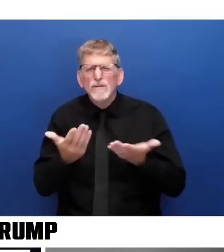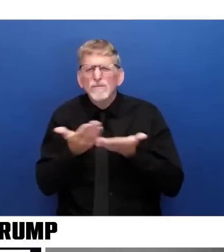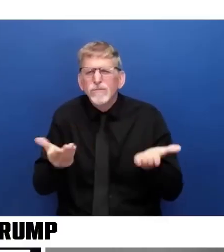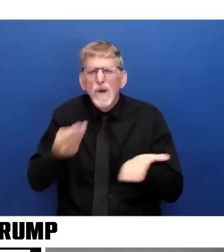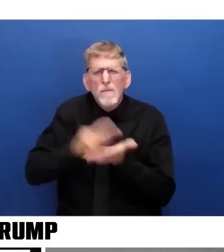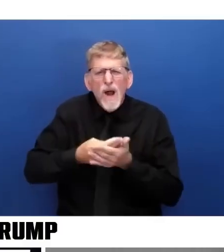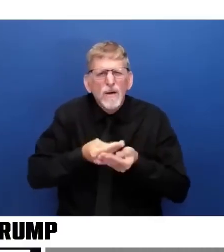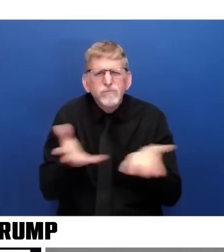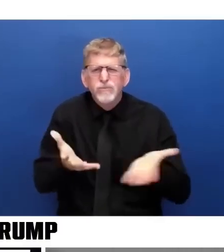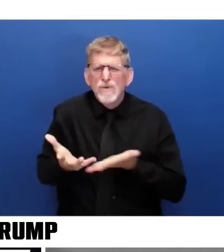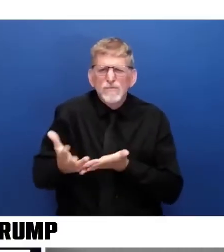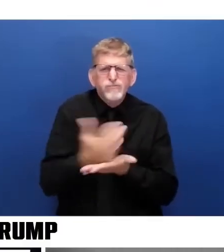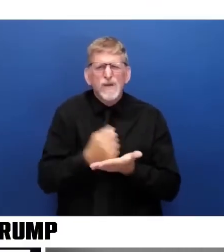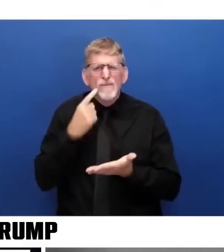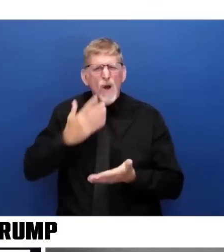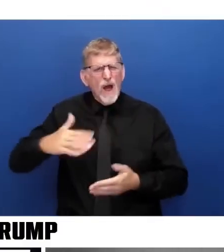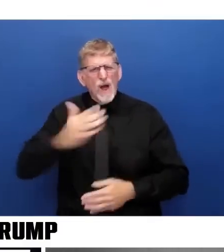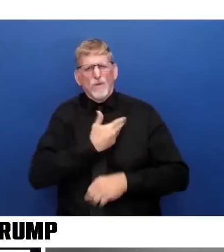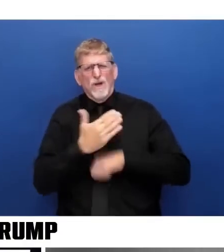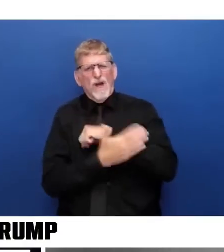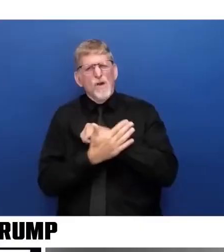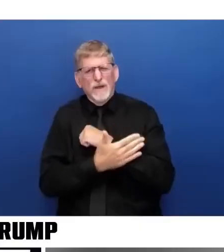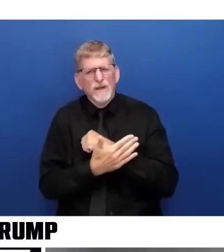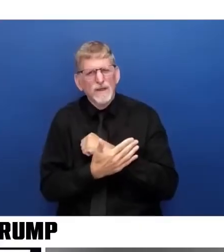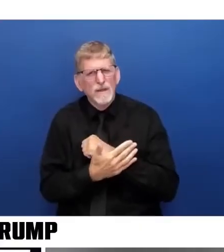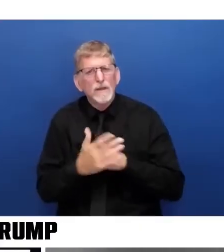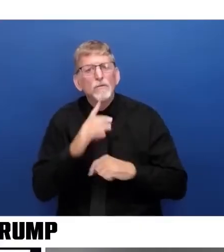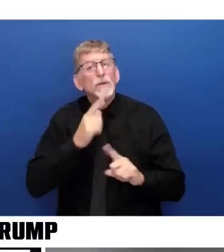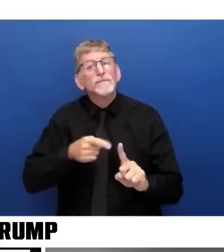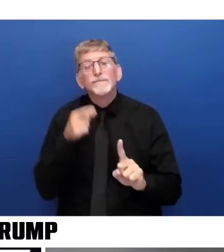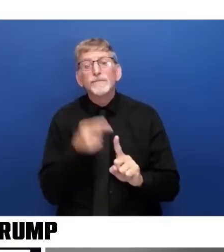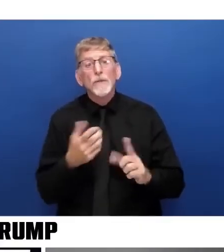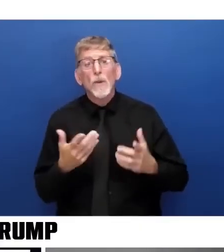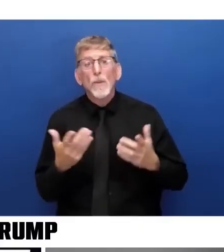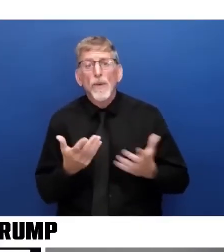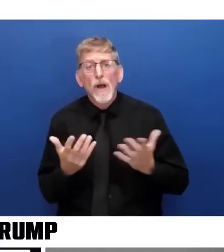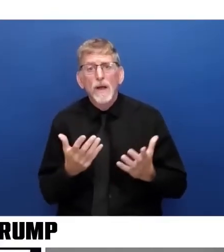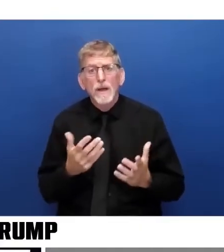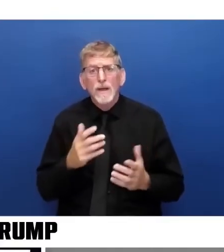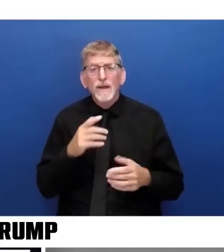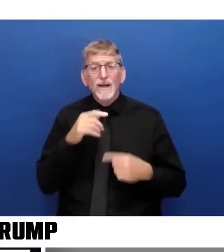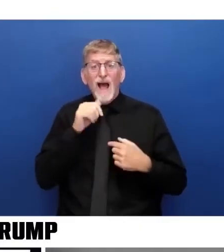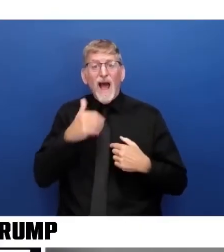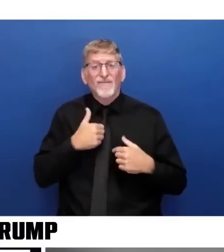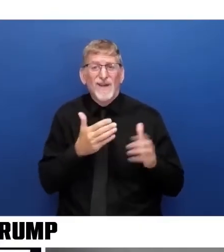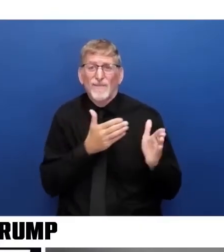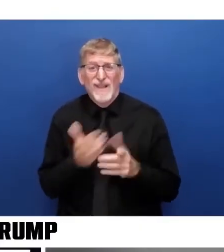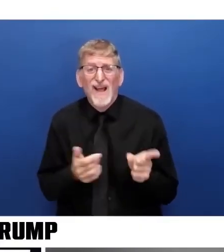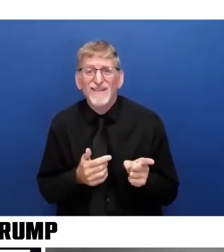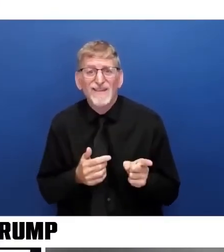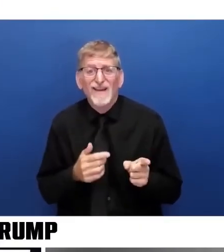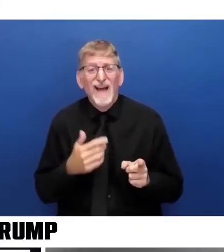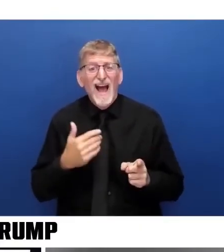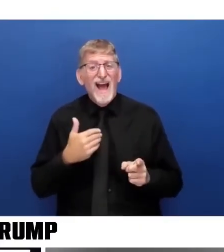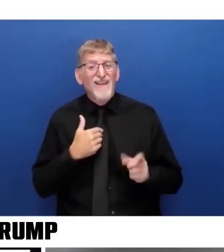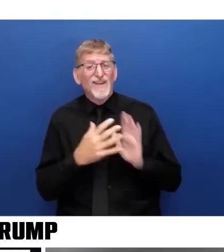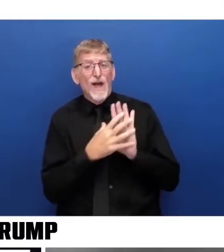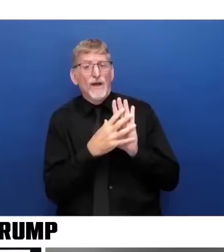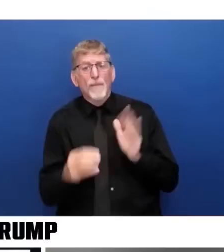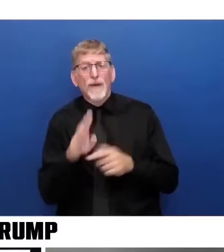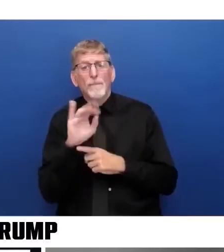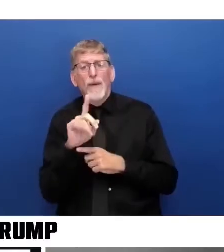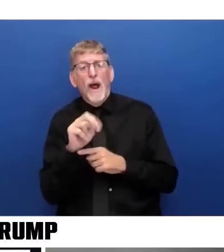our country. And just to finish off, she doesn't have a plan. She copied Biden's plan, and it's